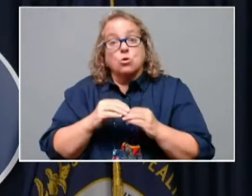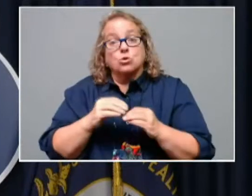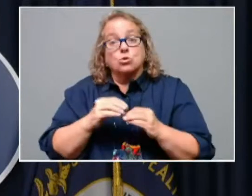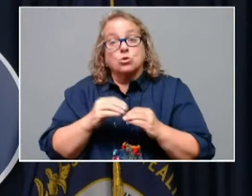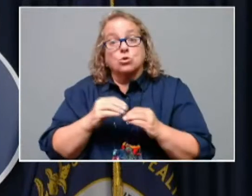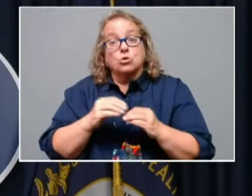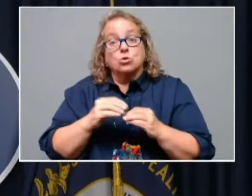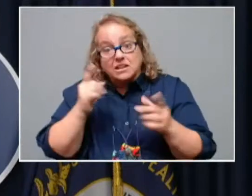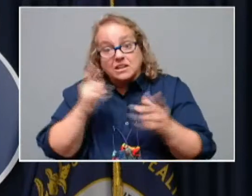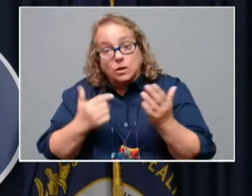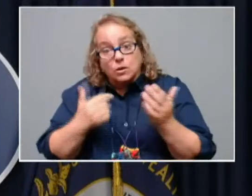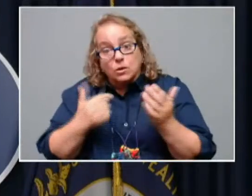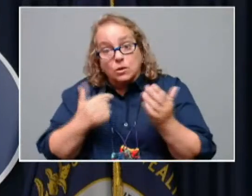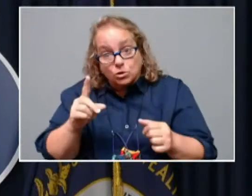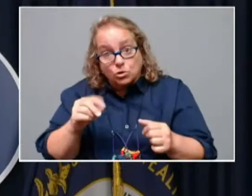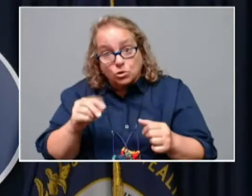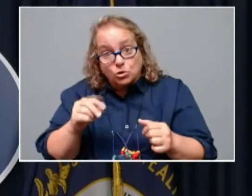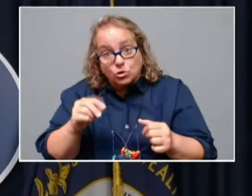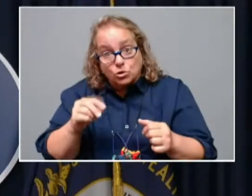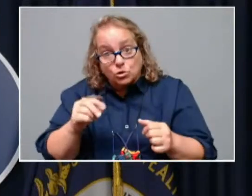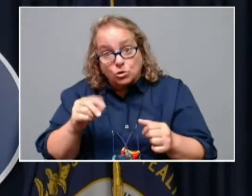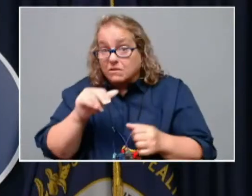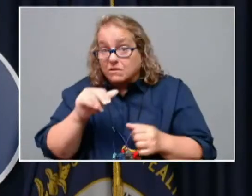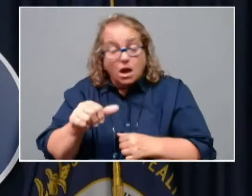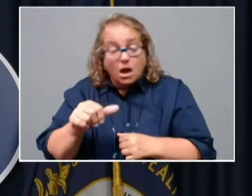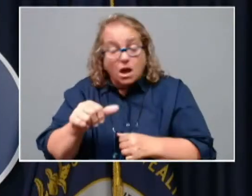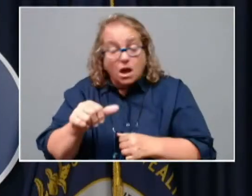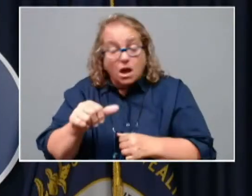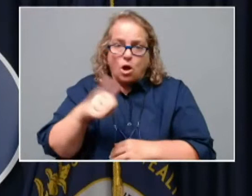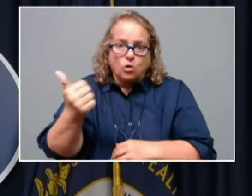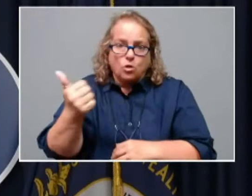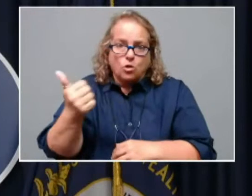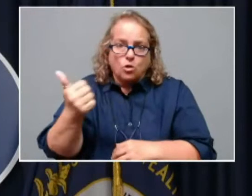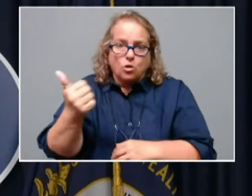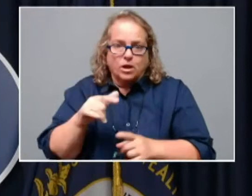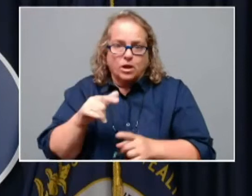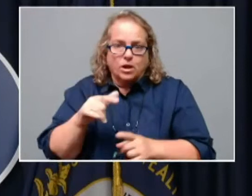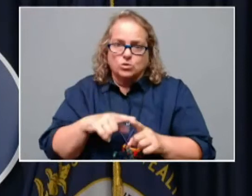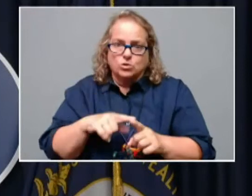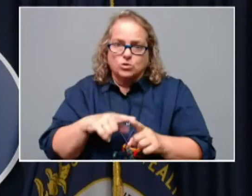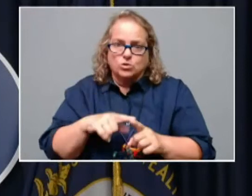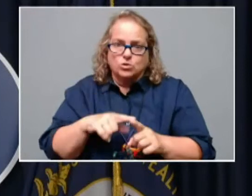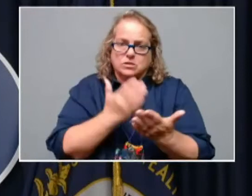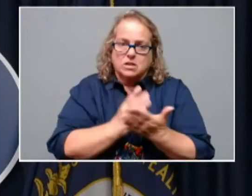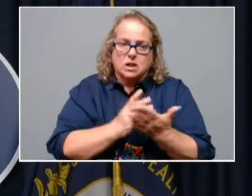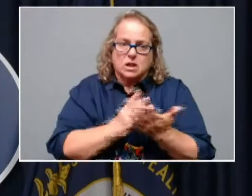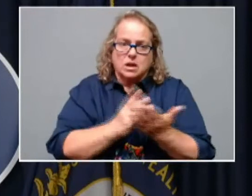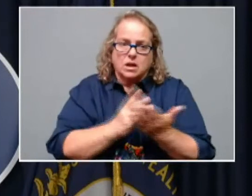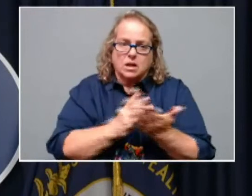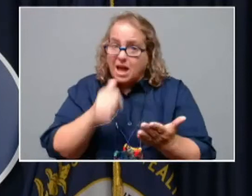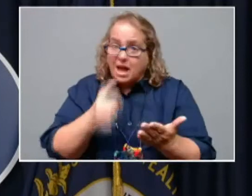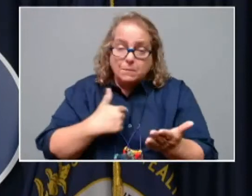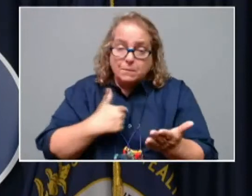sure there's any other way to reach certain folks. And that's not me trying to